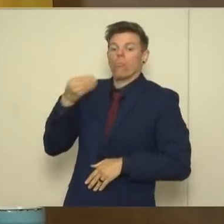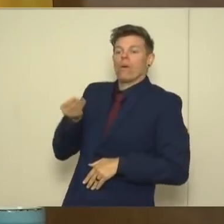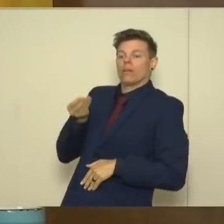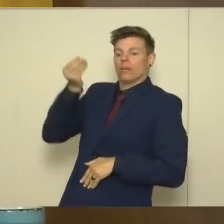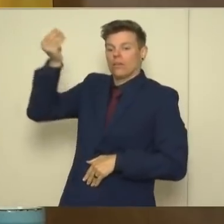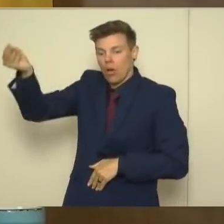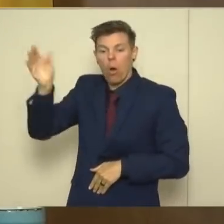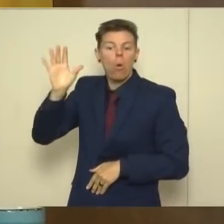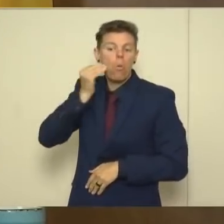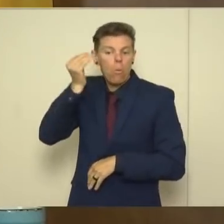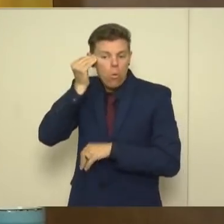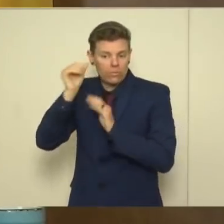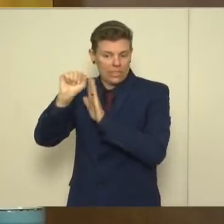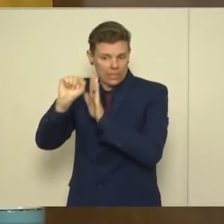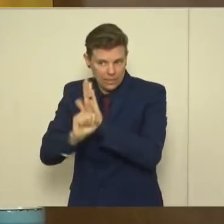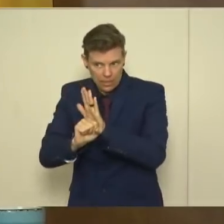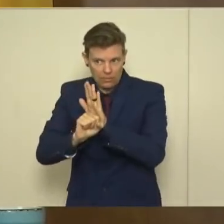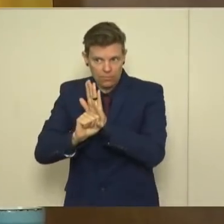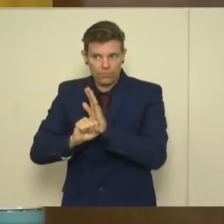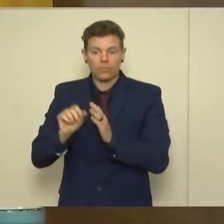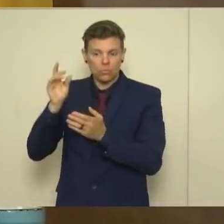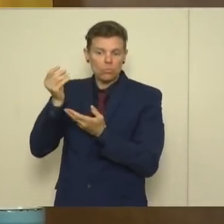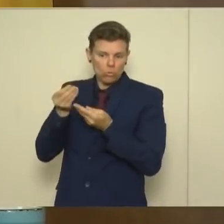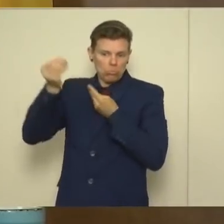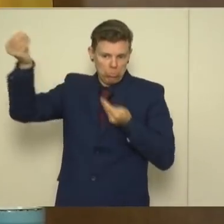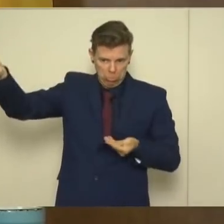Dr. Grace can go over that again. But